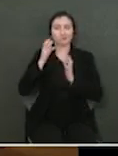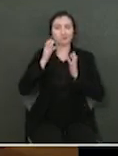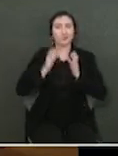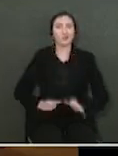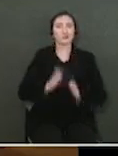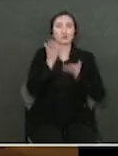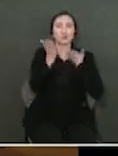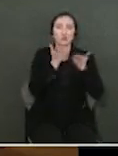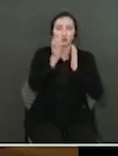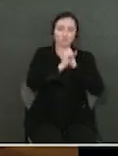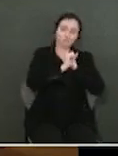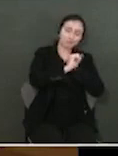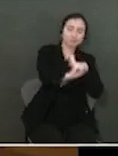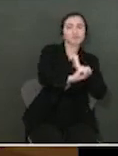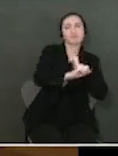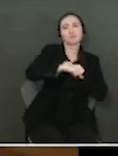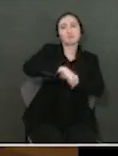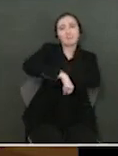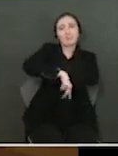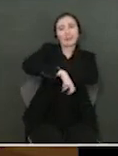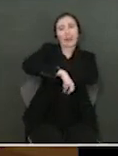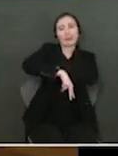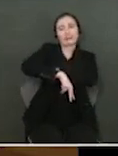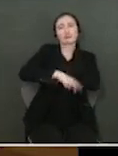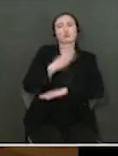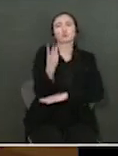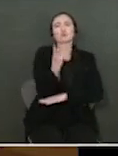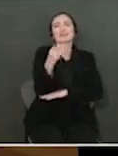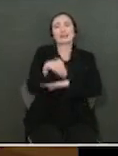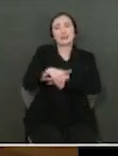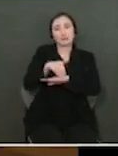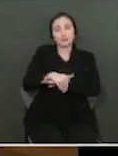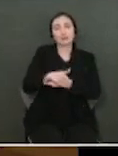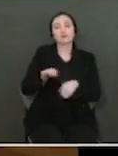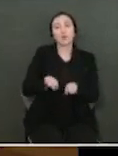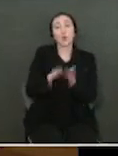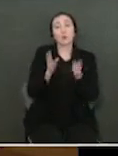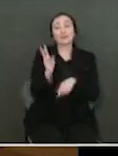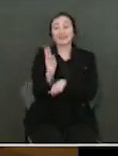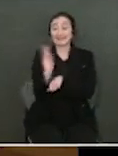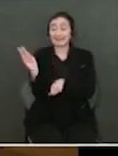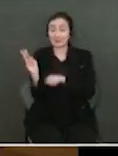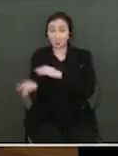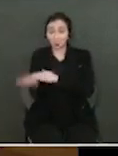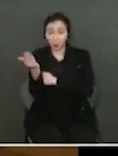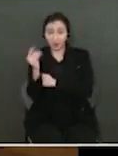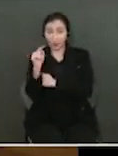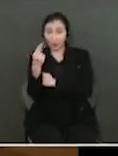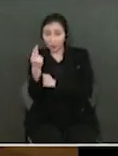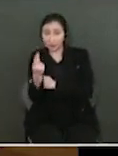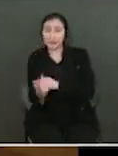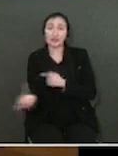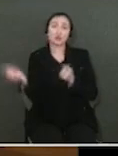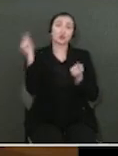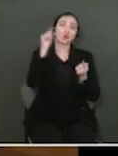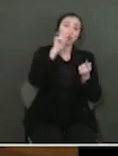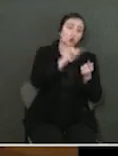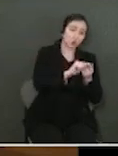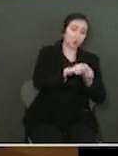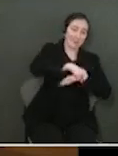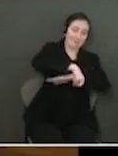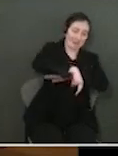evening through midnight. 311 will be open from 6 a.m. on Thursday through midnight, and then 6